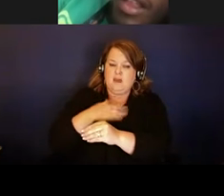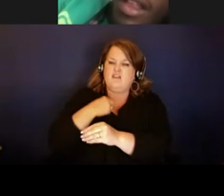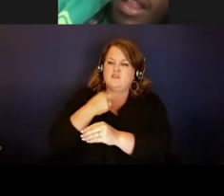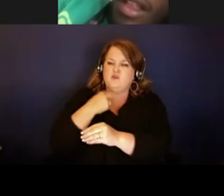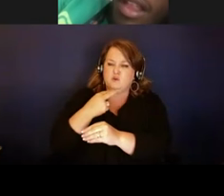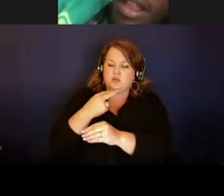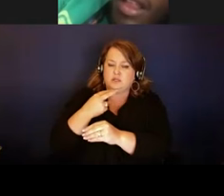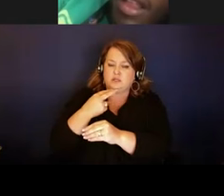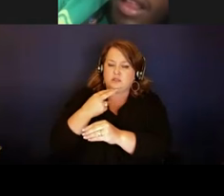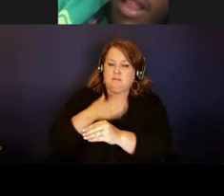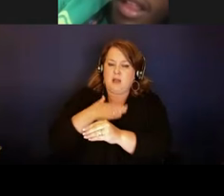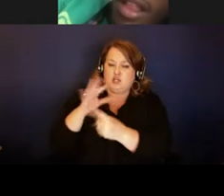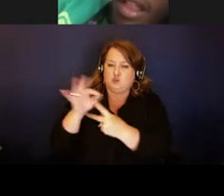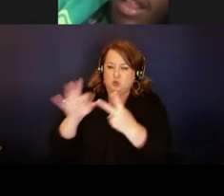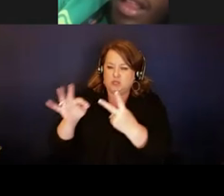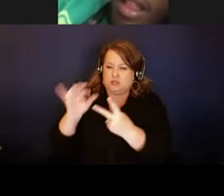Choice, that